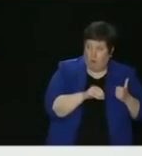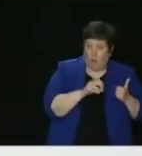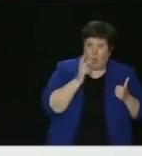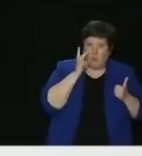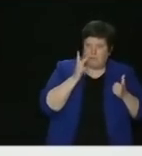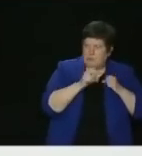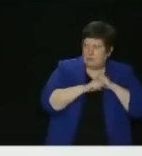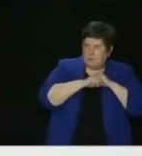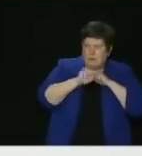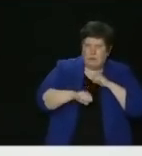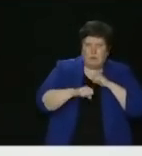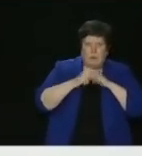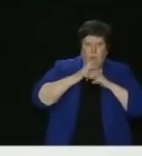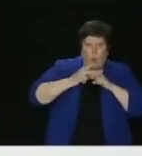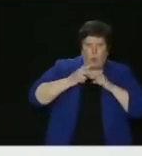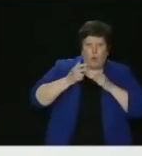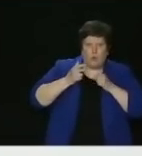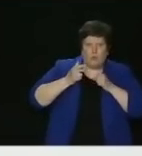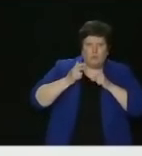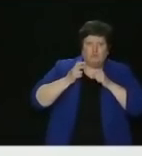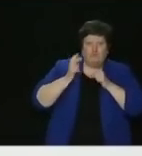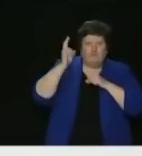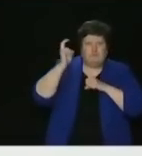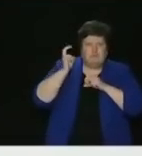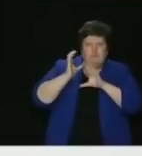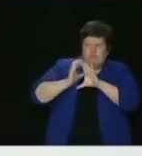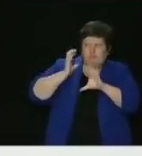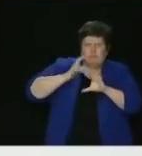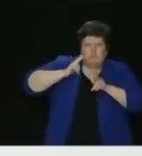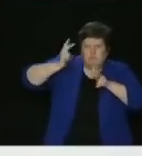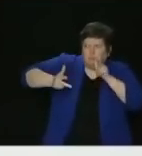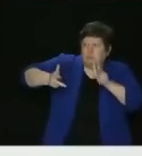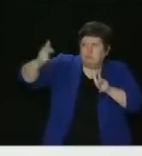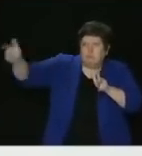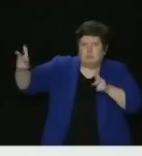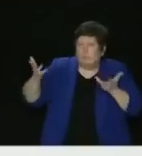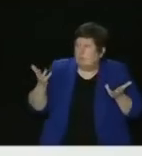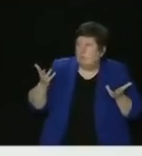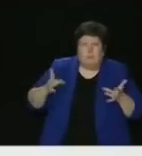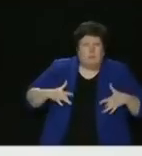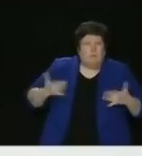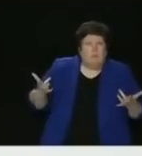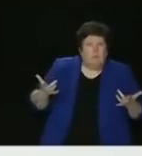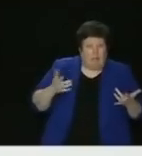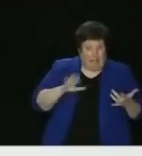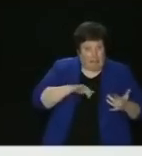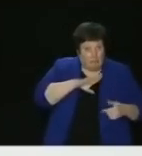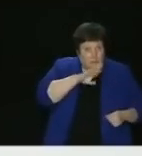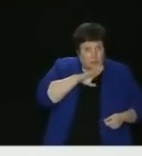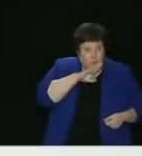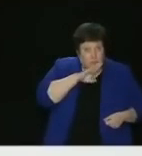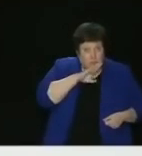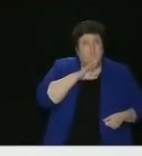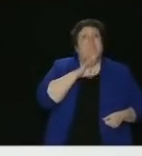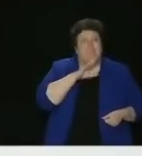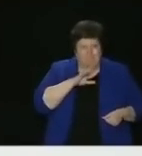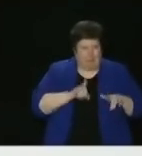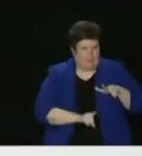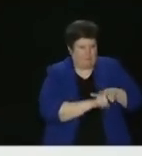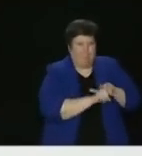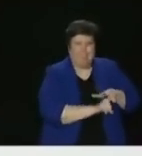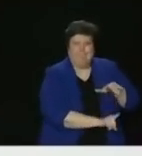as long as it has. Certainly the frustration people feel in Ottawa has been echoed across the